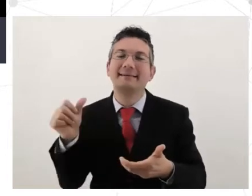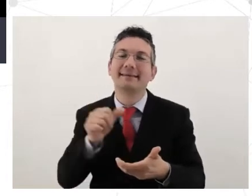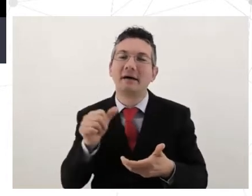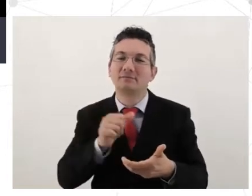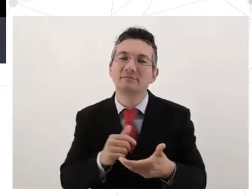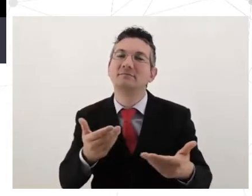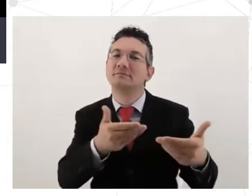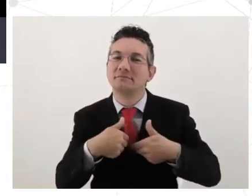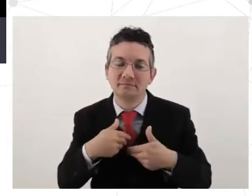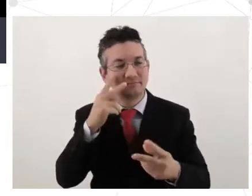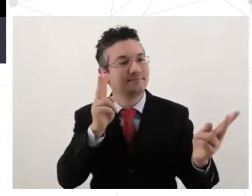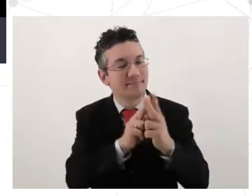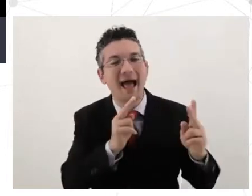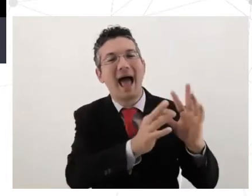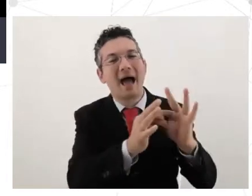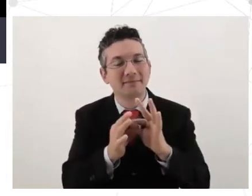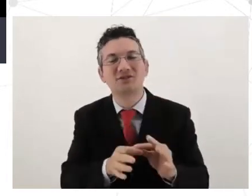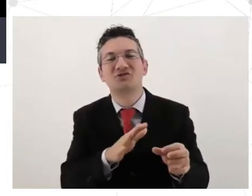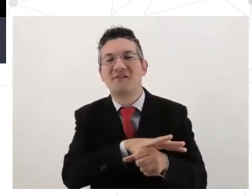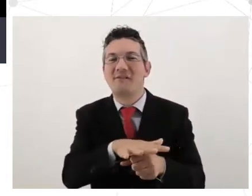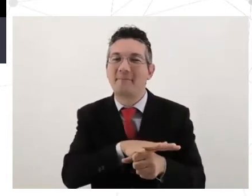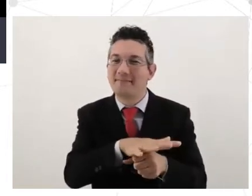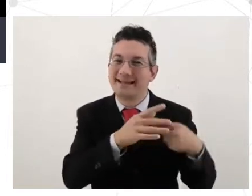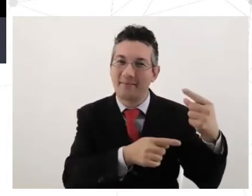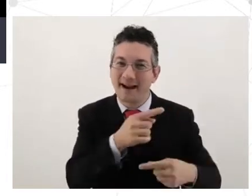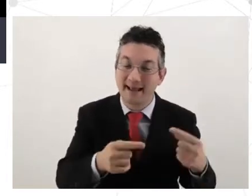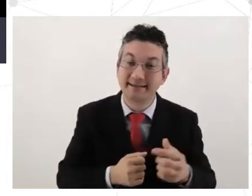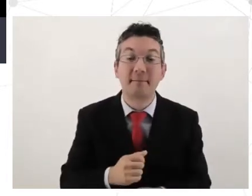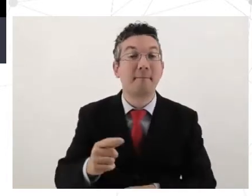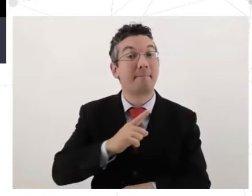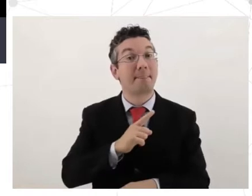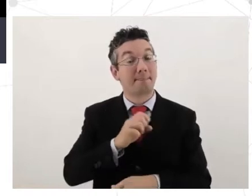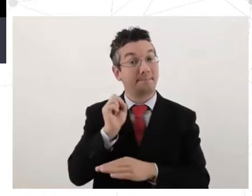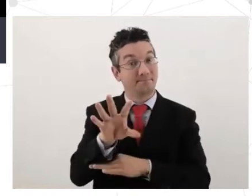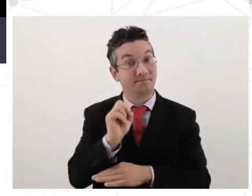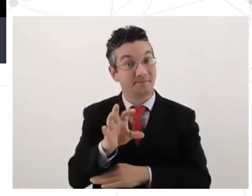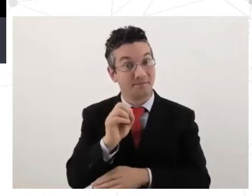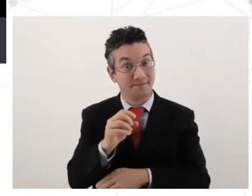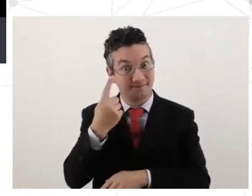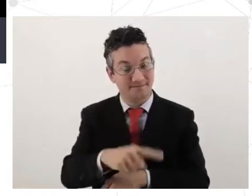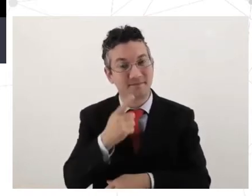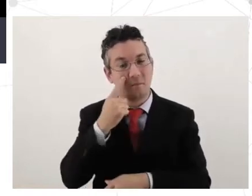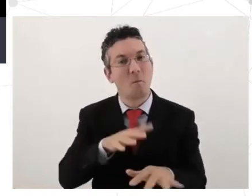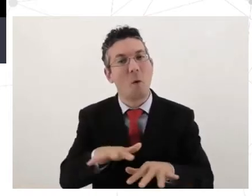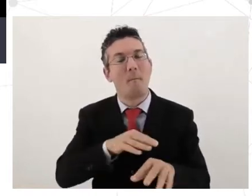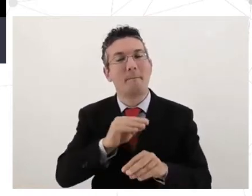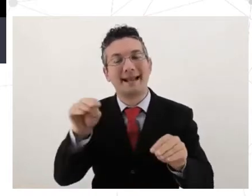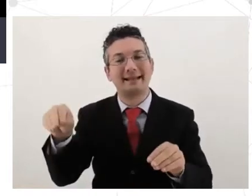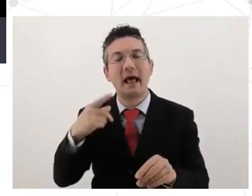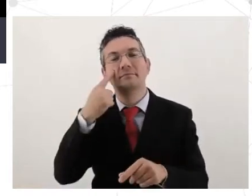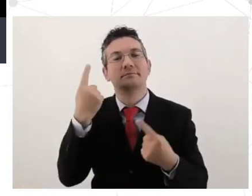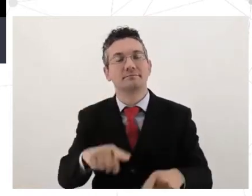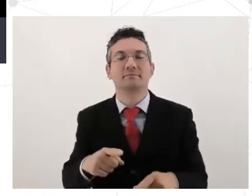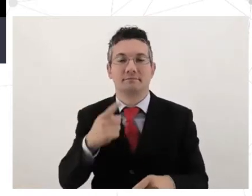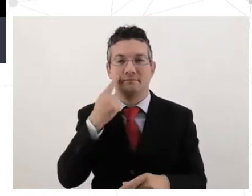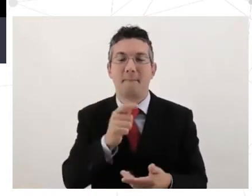to explore and discover new places and enrich her appreciation of her area. Thank you for joining us,